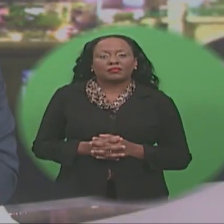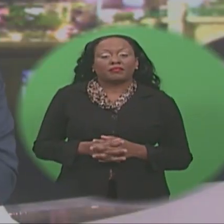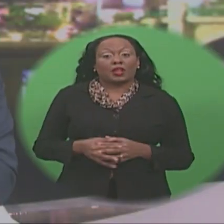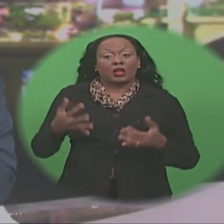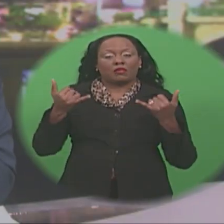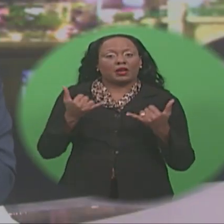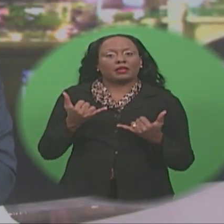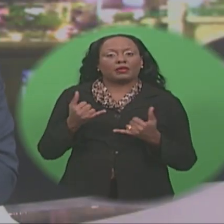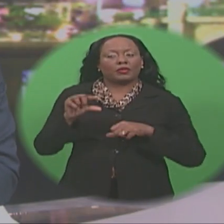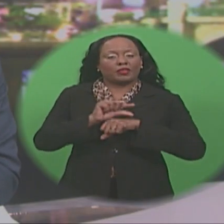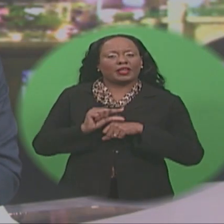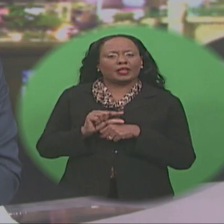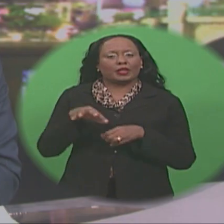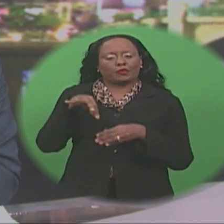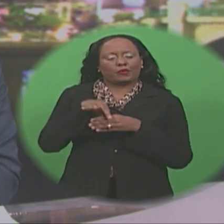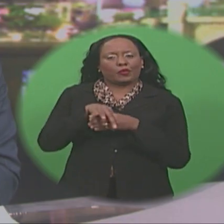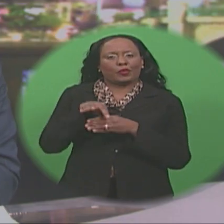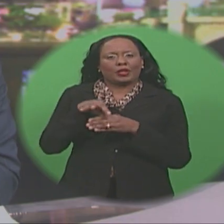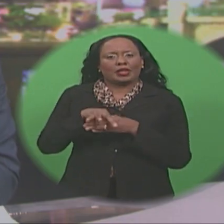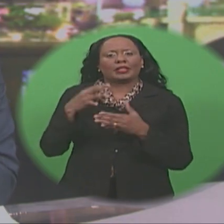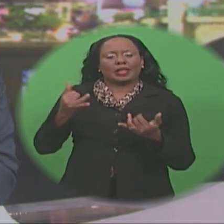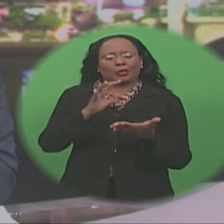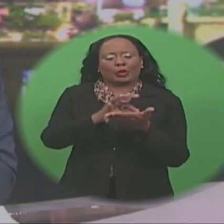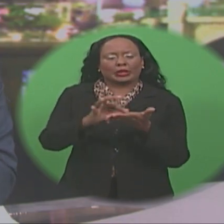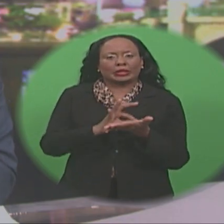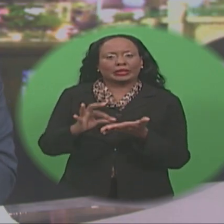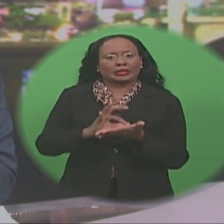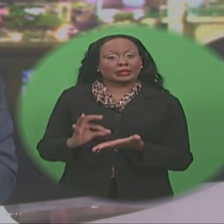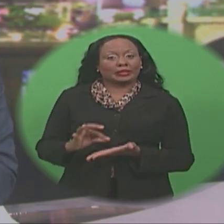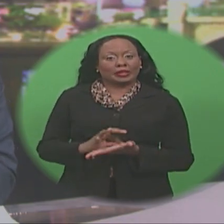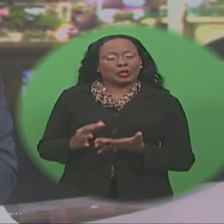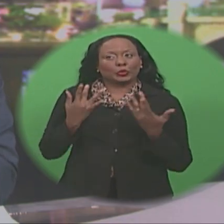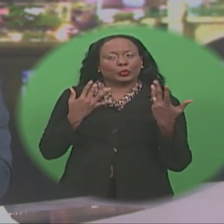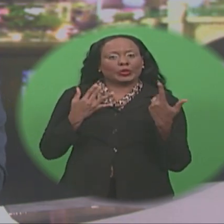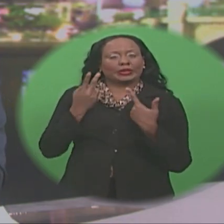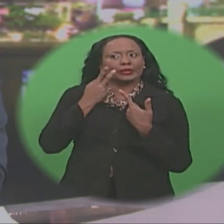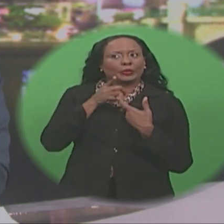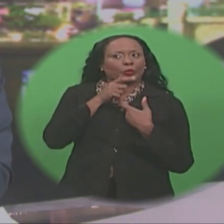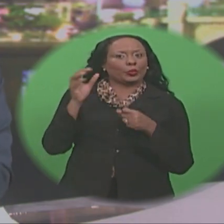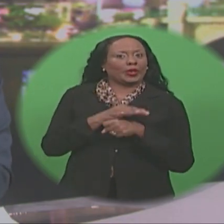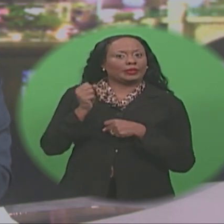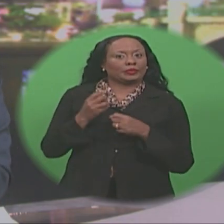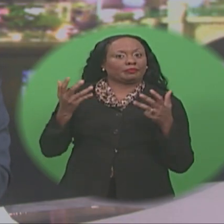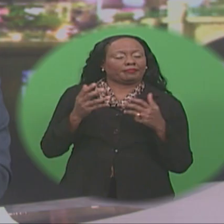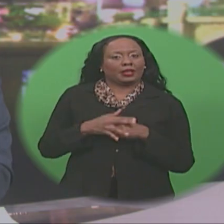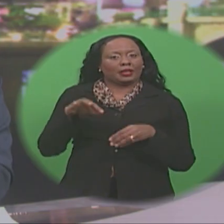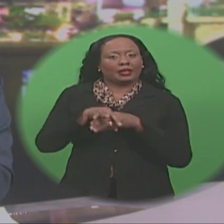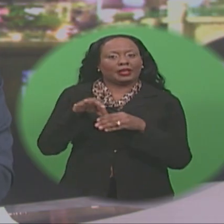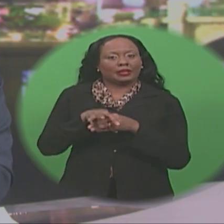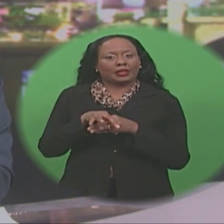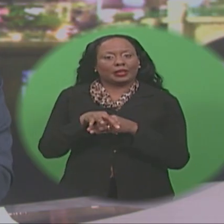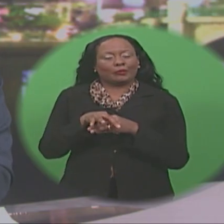The votes are being counted, and Grenadians and those living in Carriacou and Petit Martinique are waiting for the results. The election was